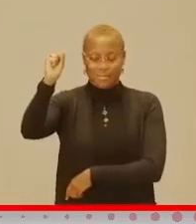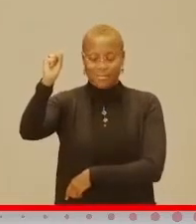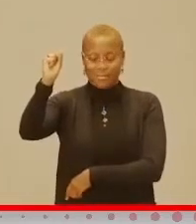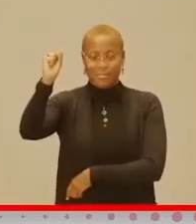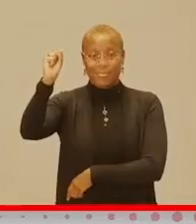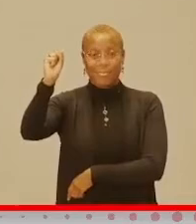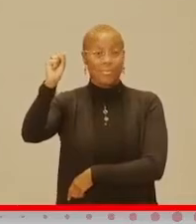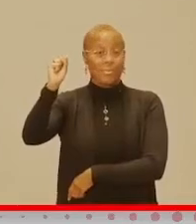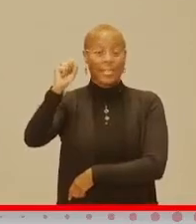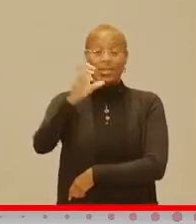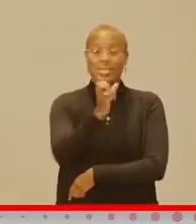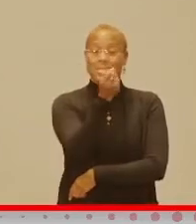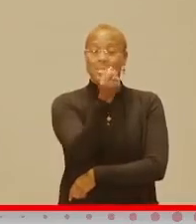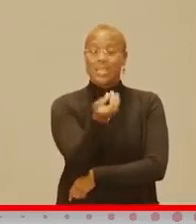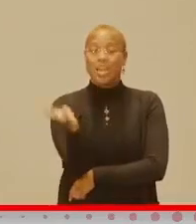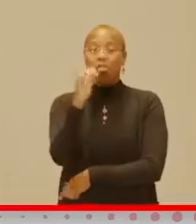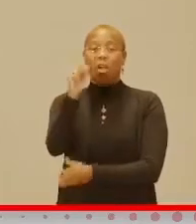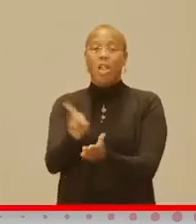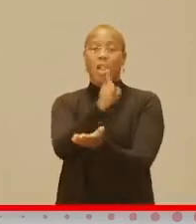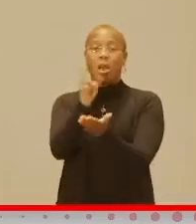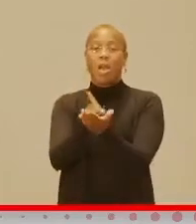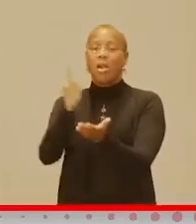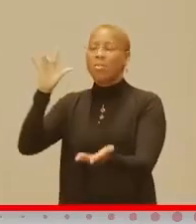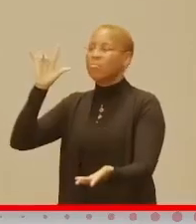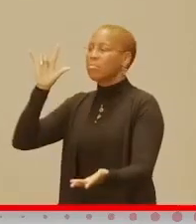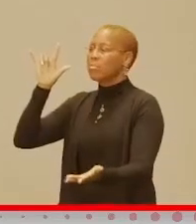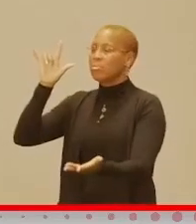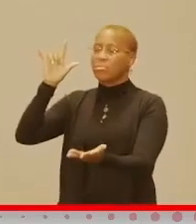Several hours later, the plane lands.